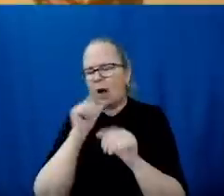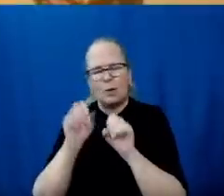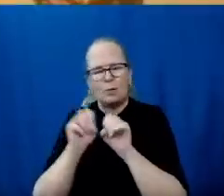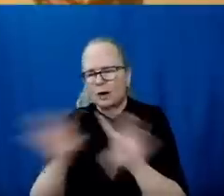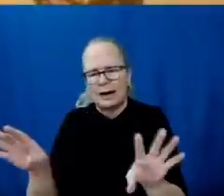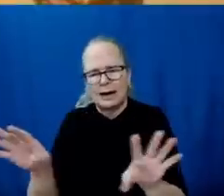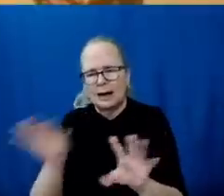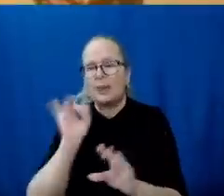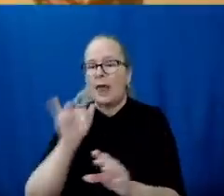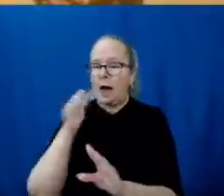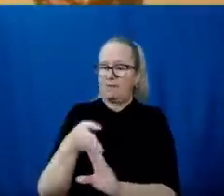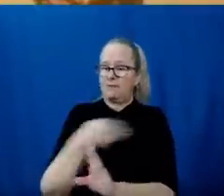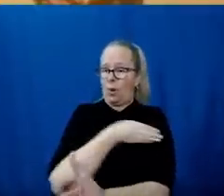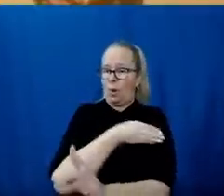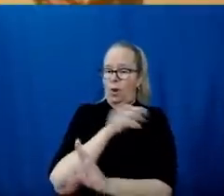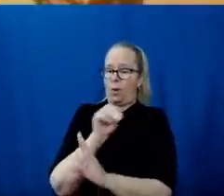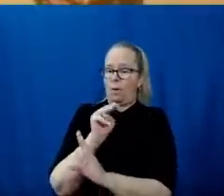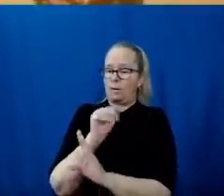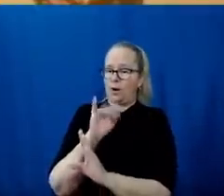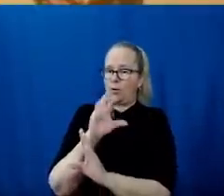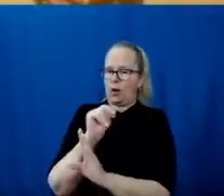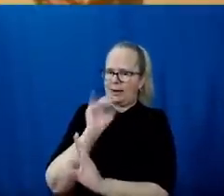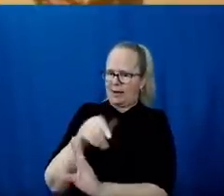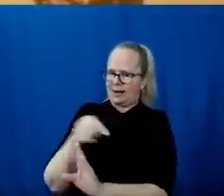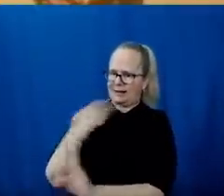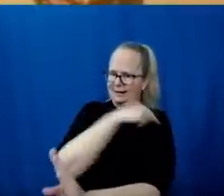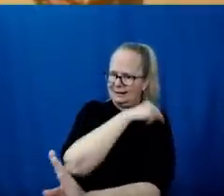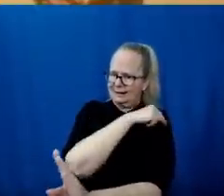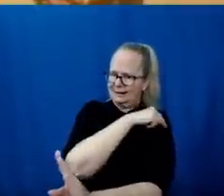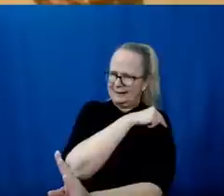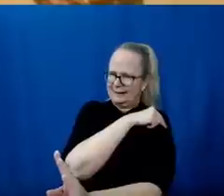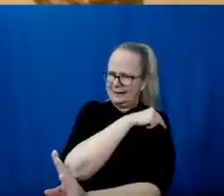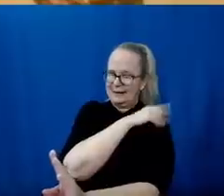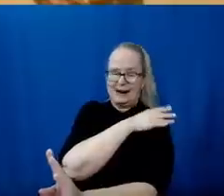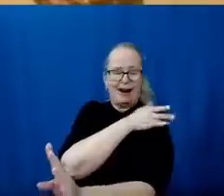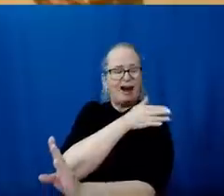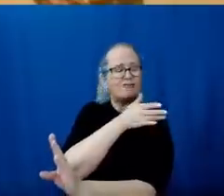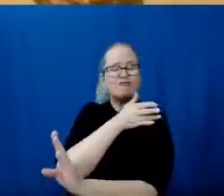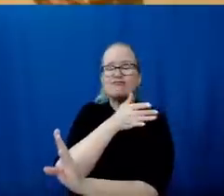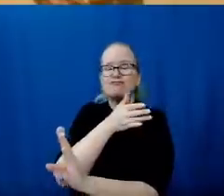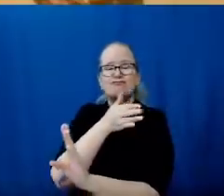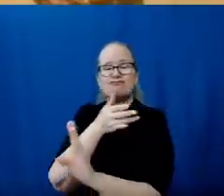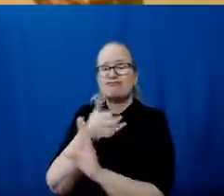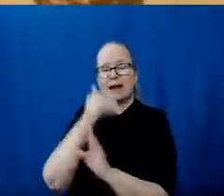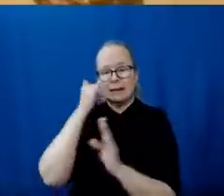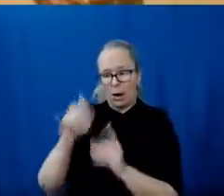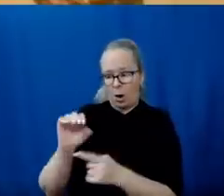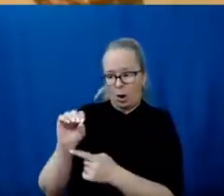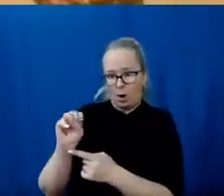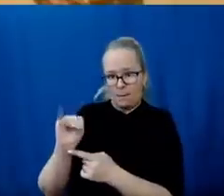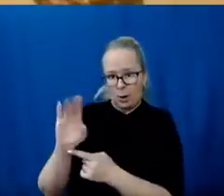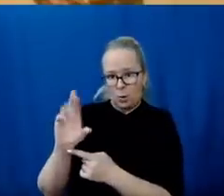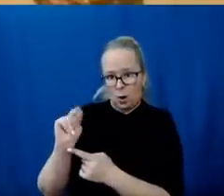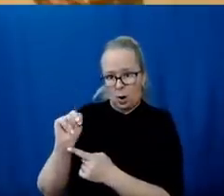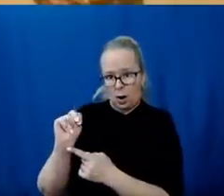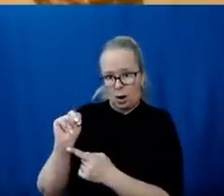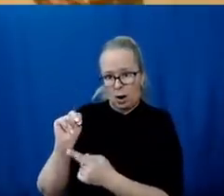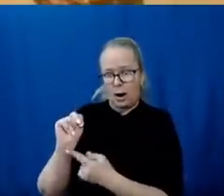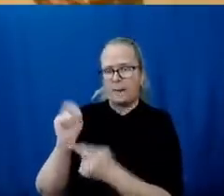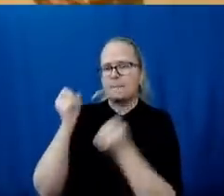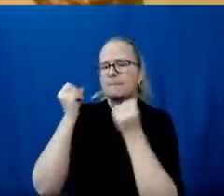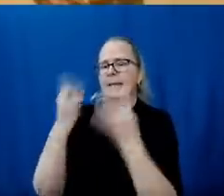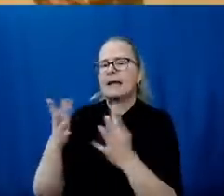an asymptomatic spreader. With Omicron, that's changed, and we're seeing a lot more false negatives with these early cases, especially